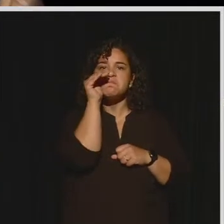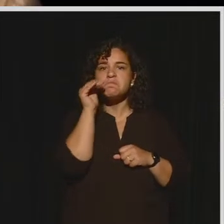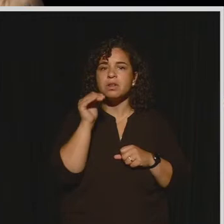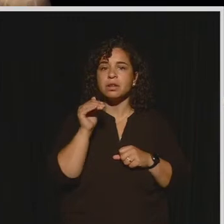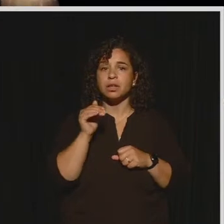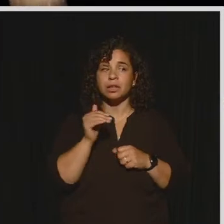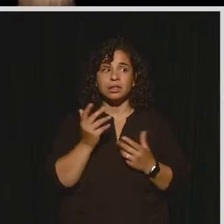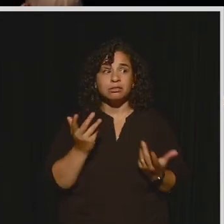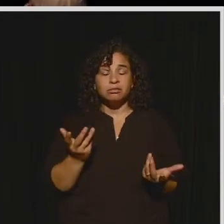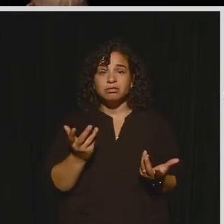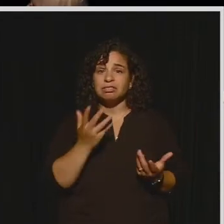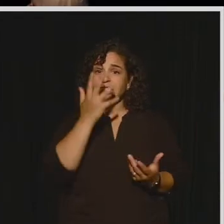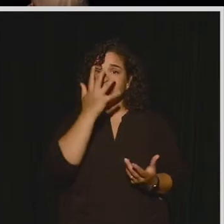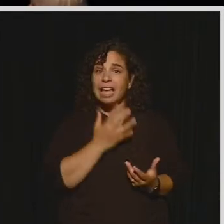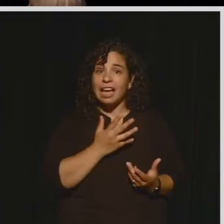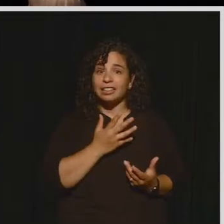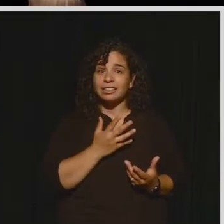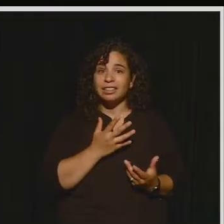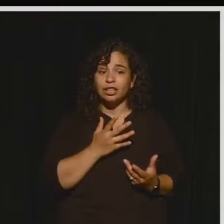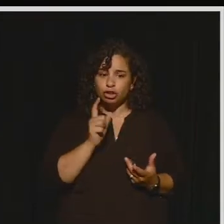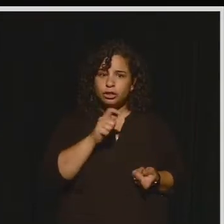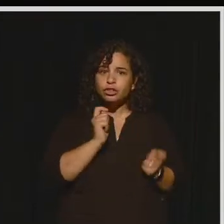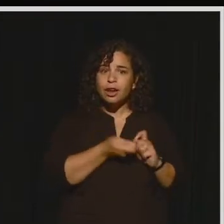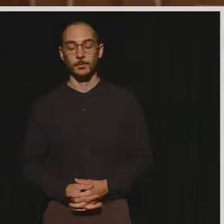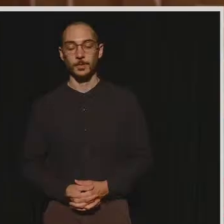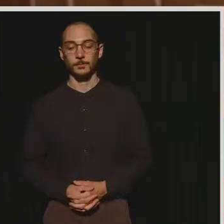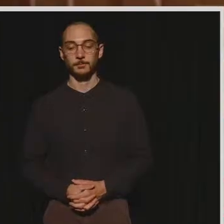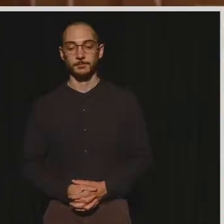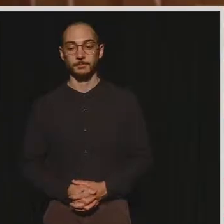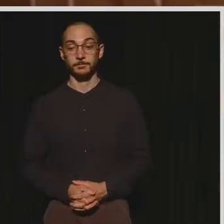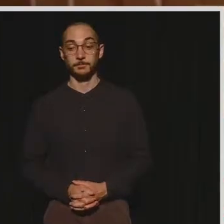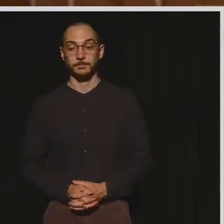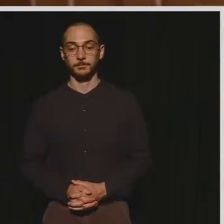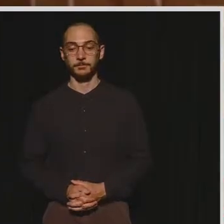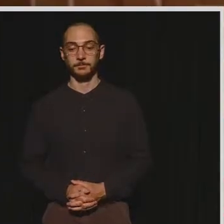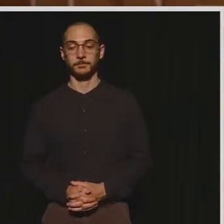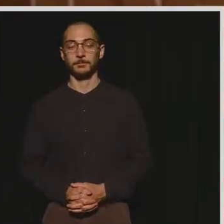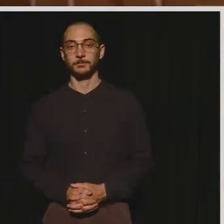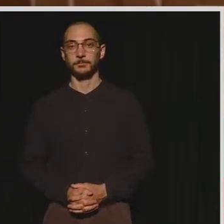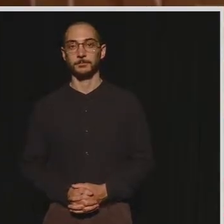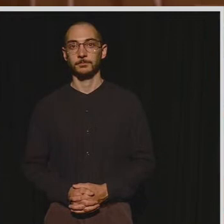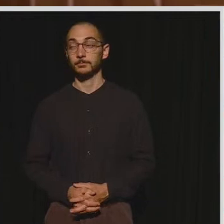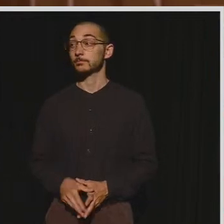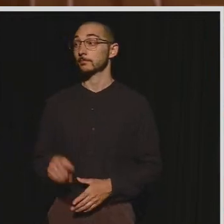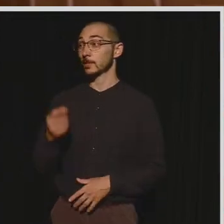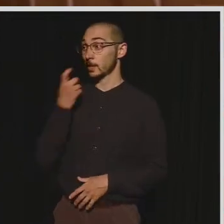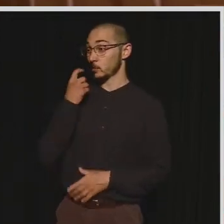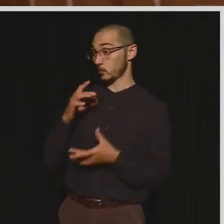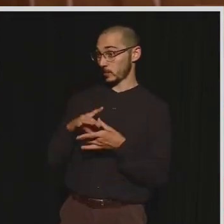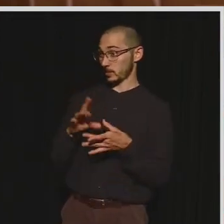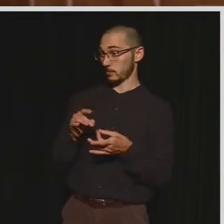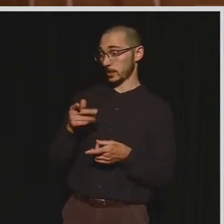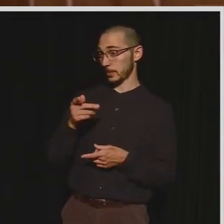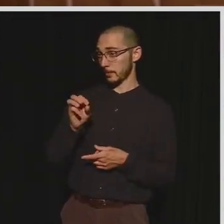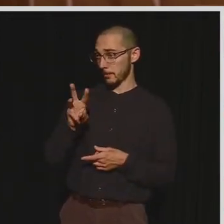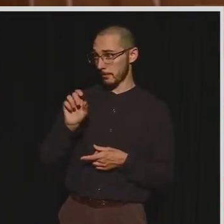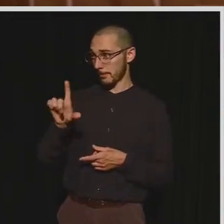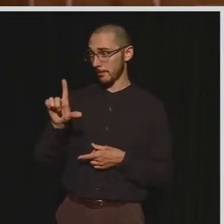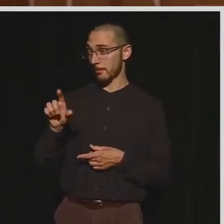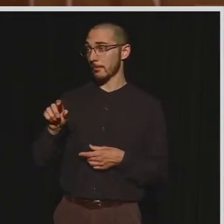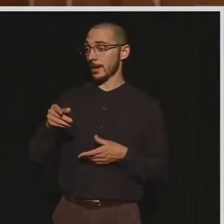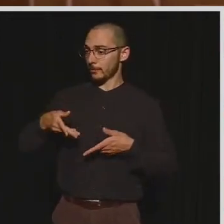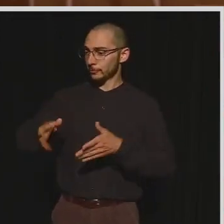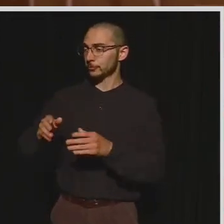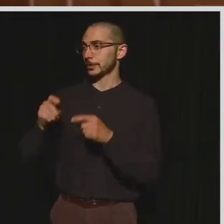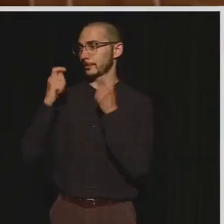Angus, I saw you nodding quite a bit as Kona was speaking. Yes, when you mentioned the Powell Street Festival, that hit home with us,